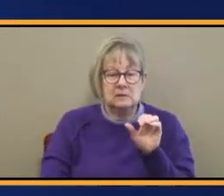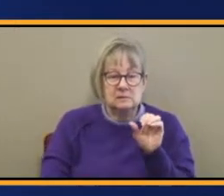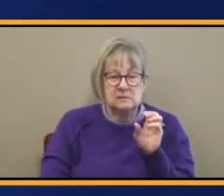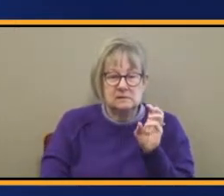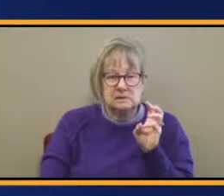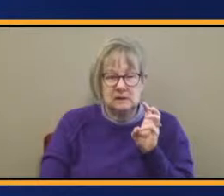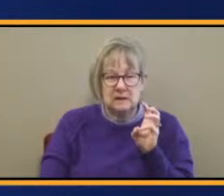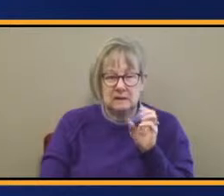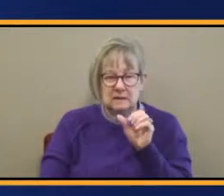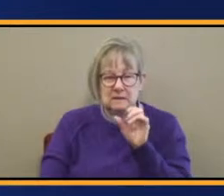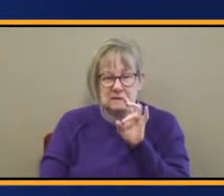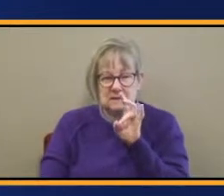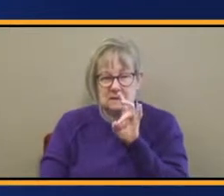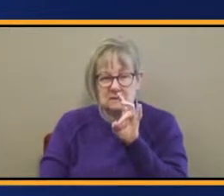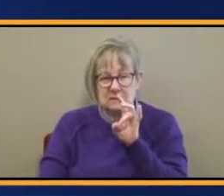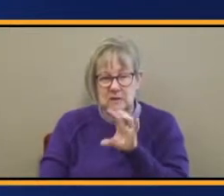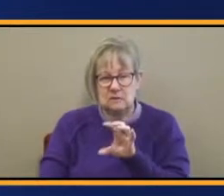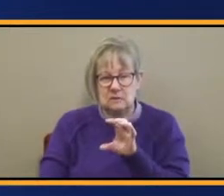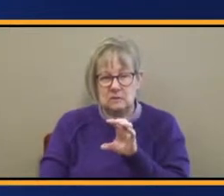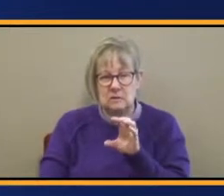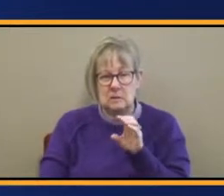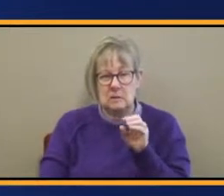of Rushing and Sean Haggerty.